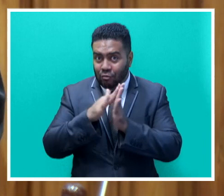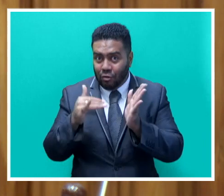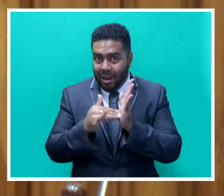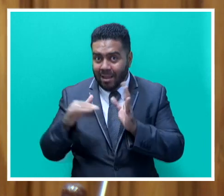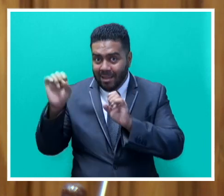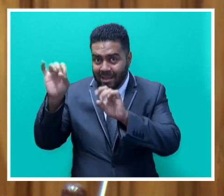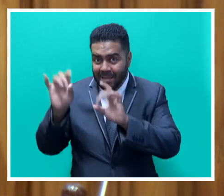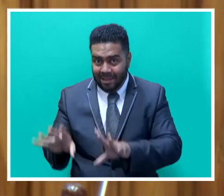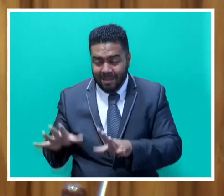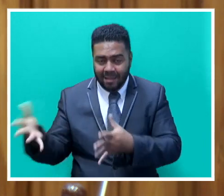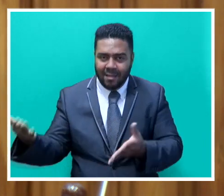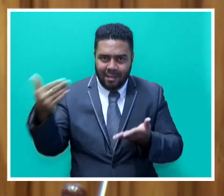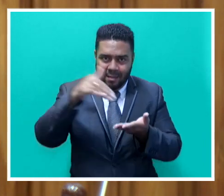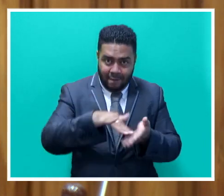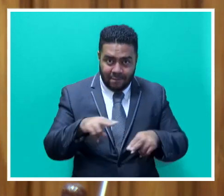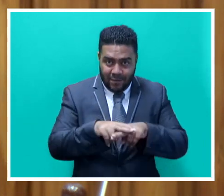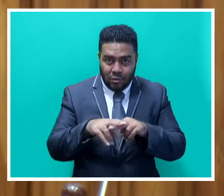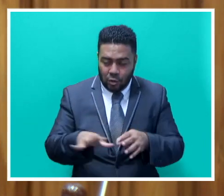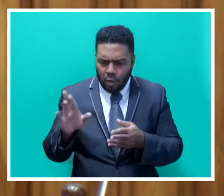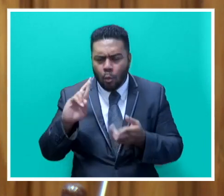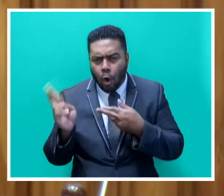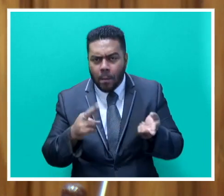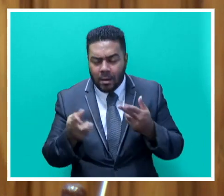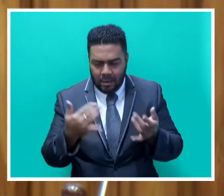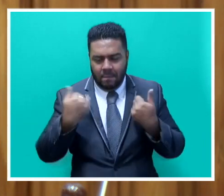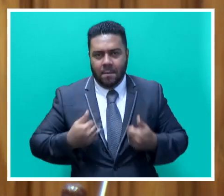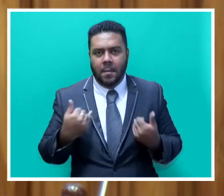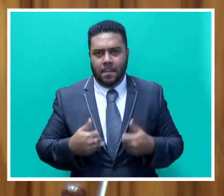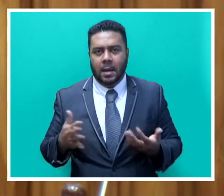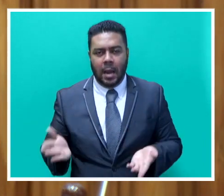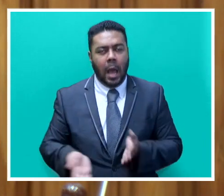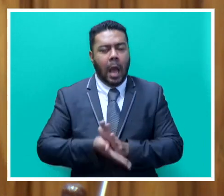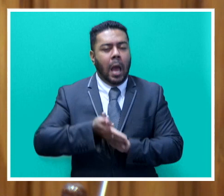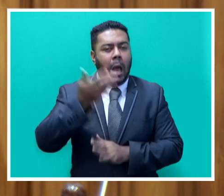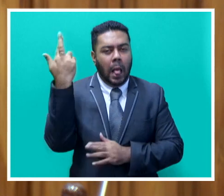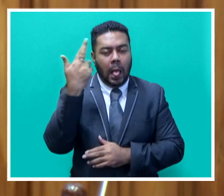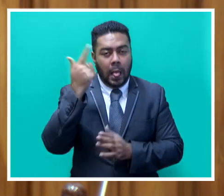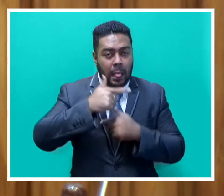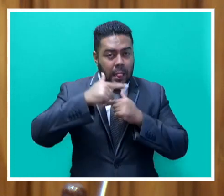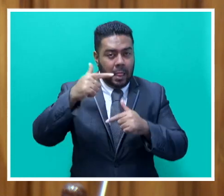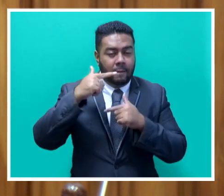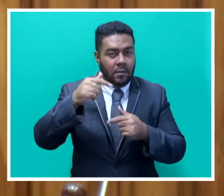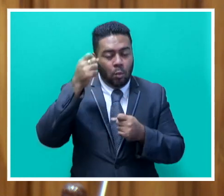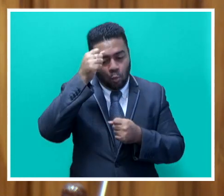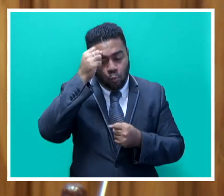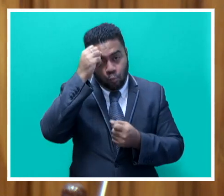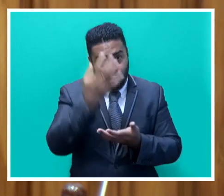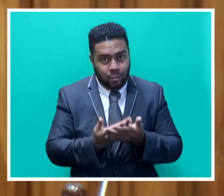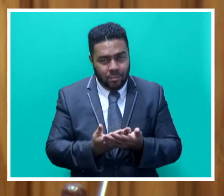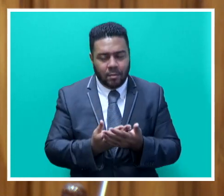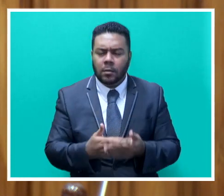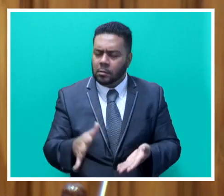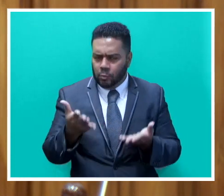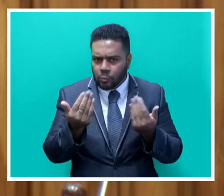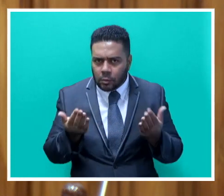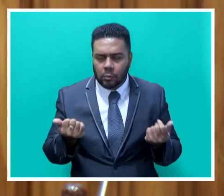ground. Many of the recommendations have been implemented, and certainly their high-level expertise and advice is always welcomed.